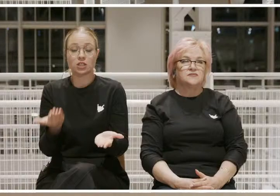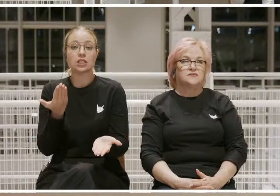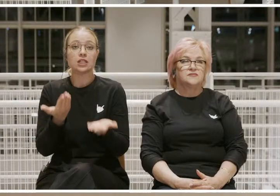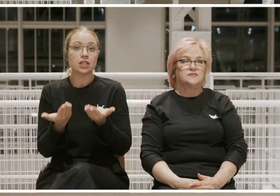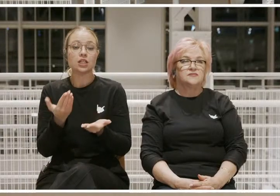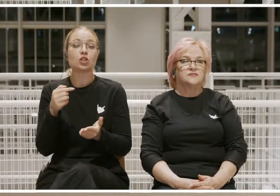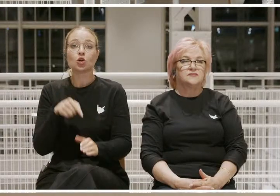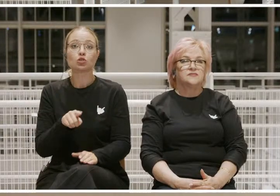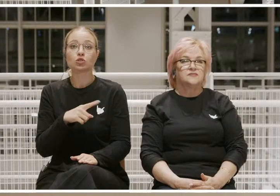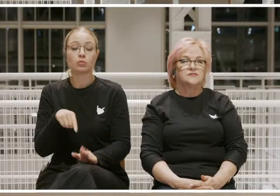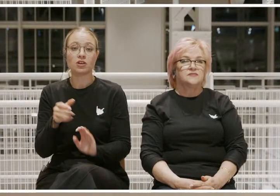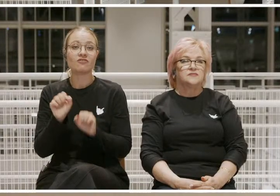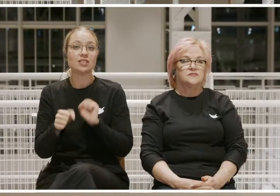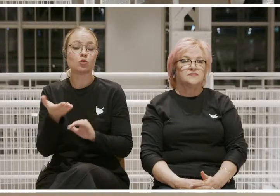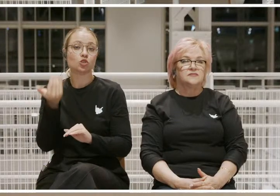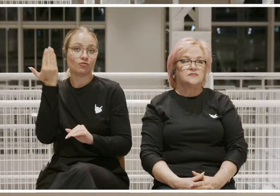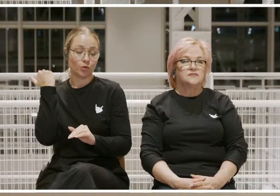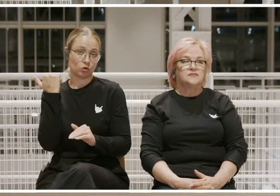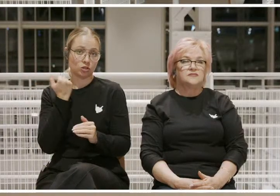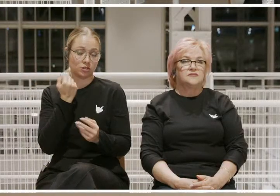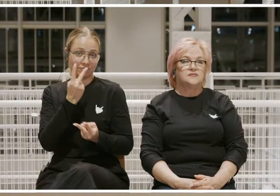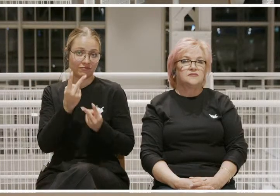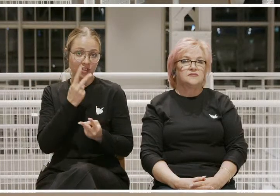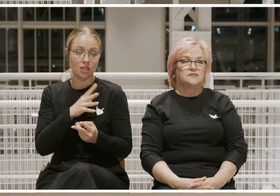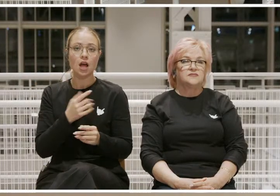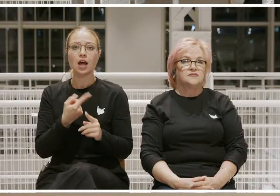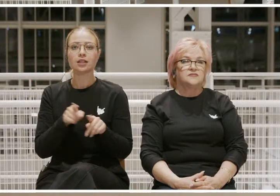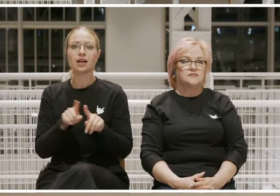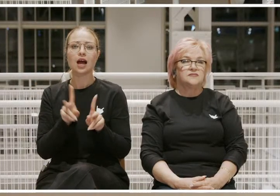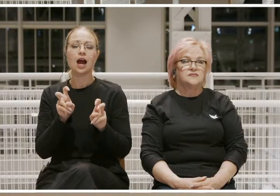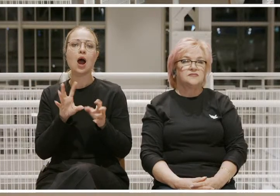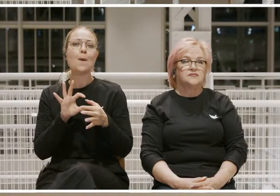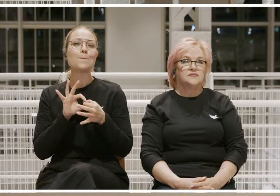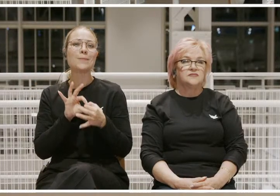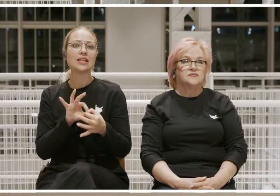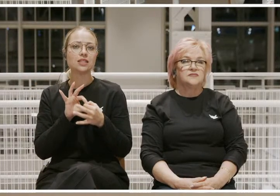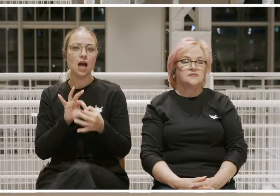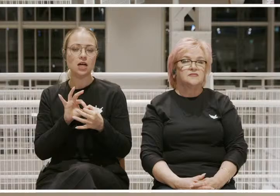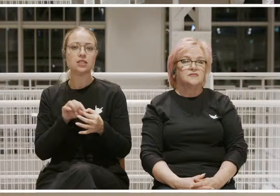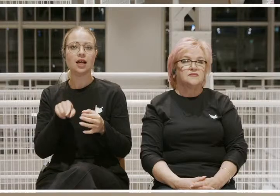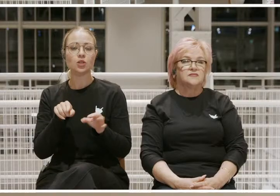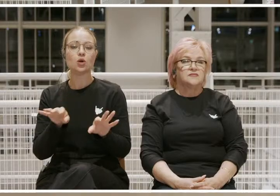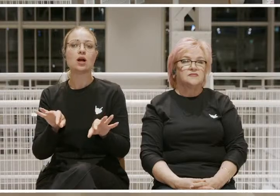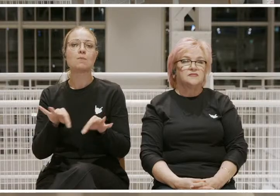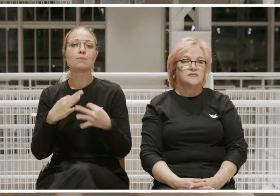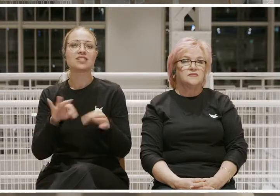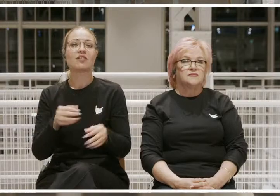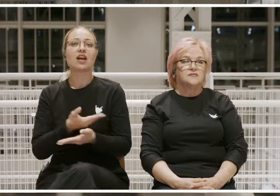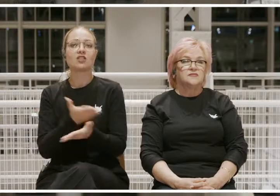So it's a kind of mediator which gives you a better understanding on things.